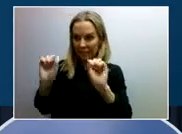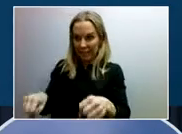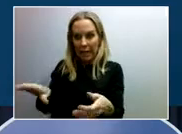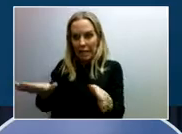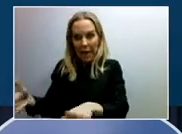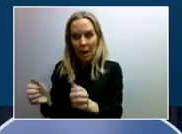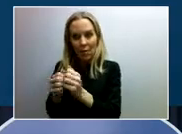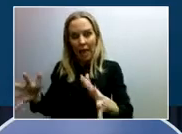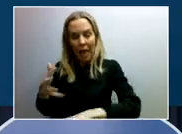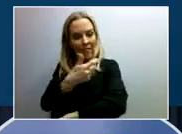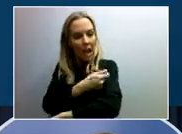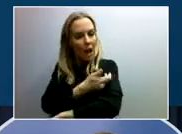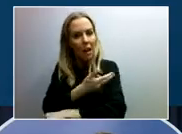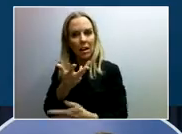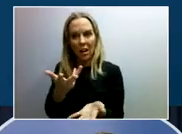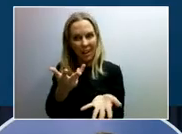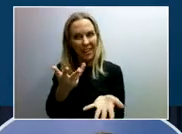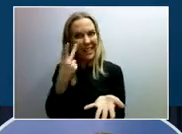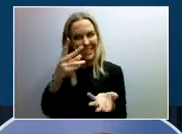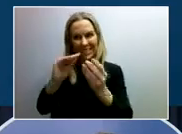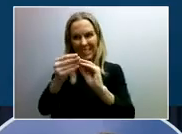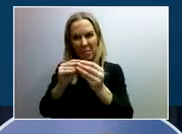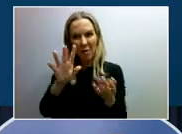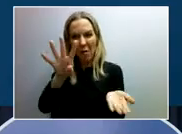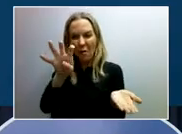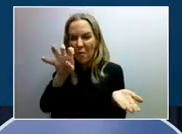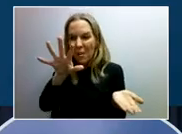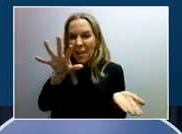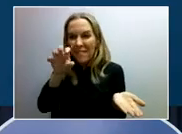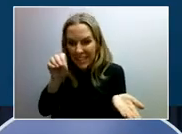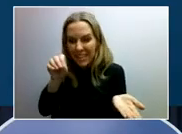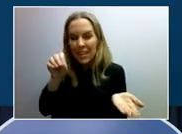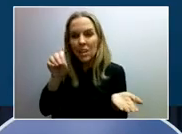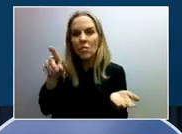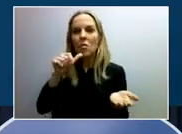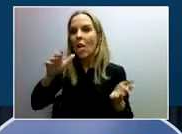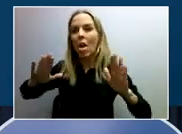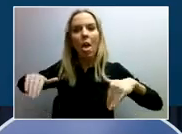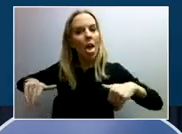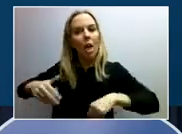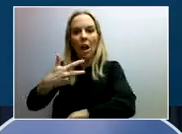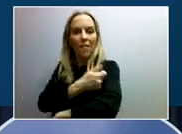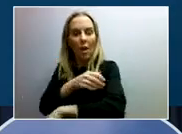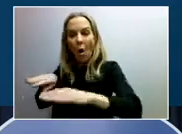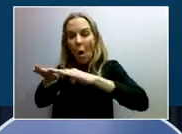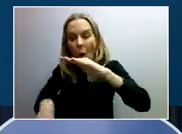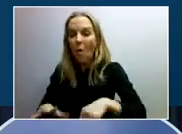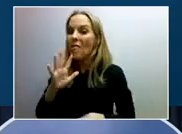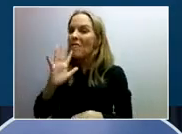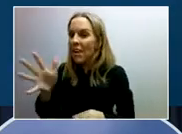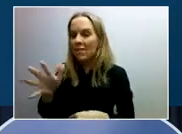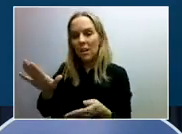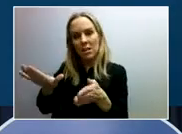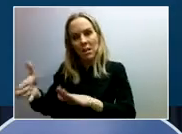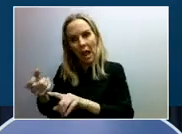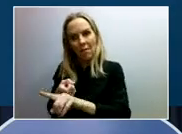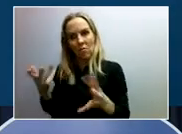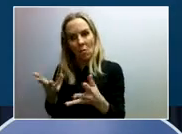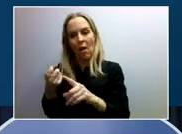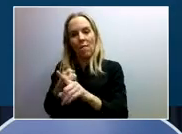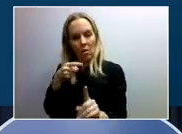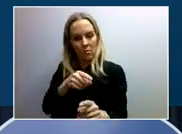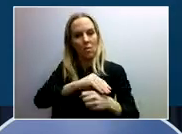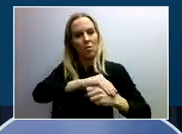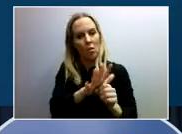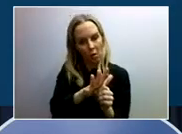It's about 450 unvaccinated individuals under 50 dead from COVID in Kentucky,